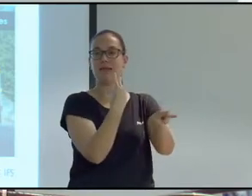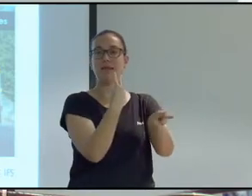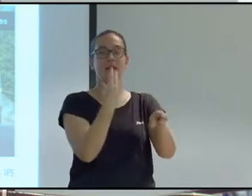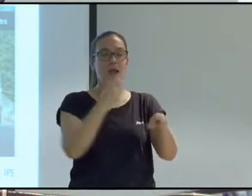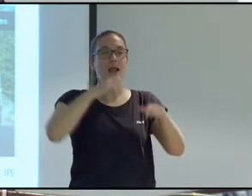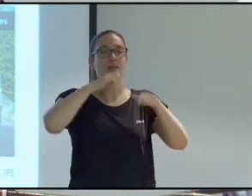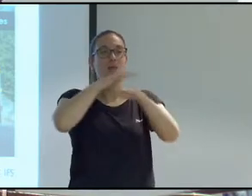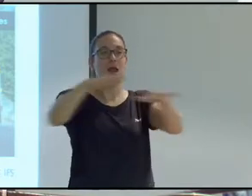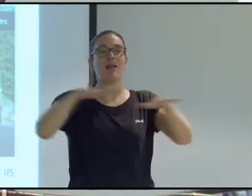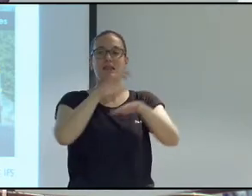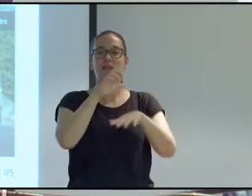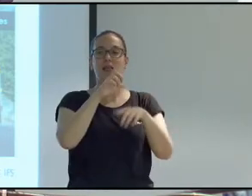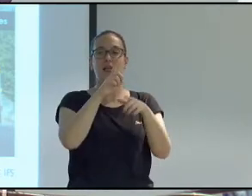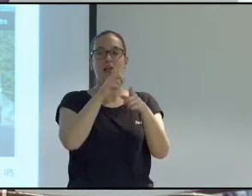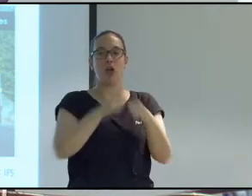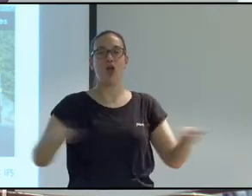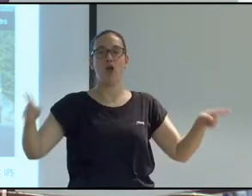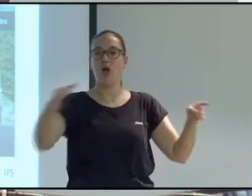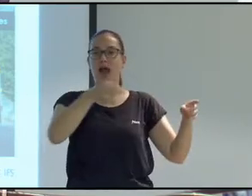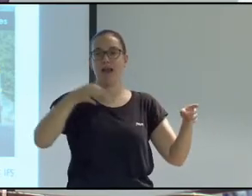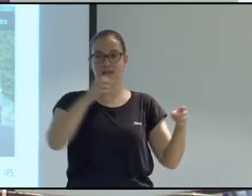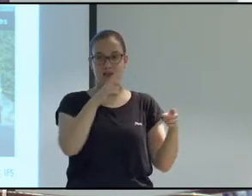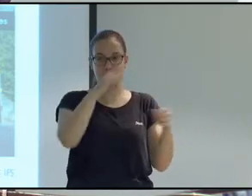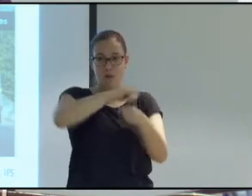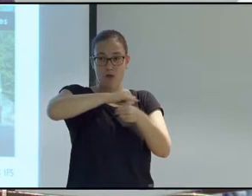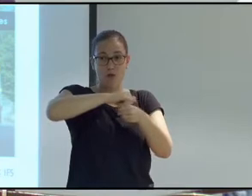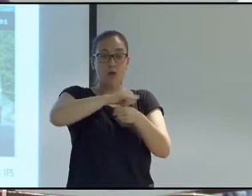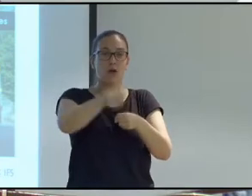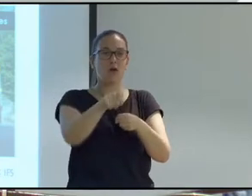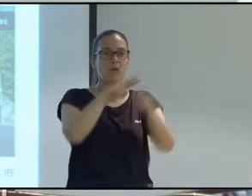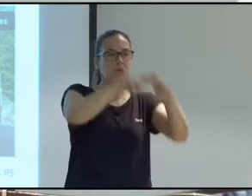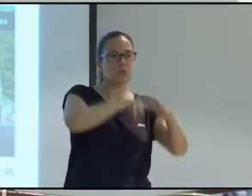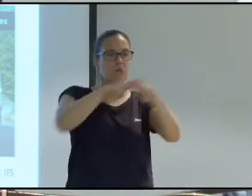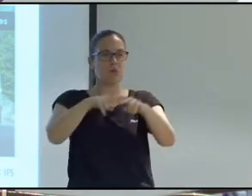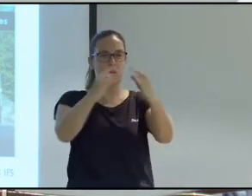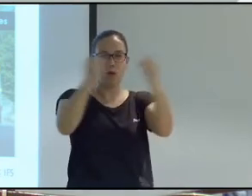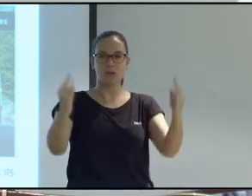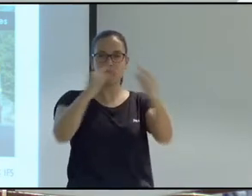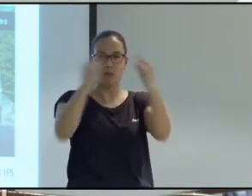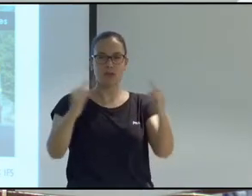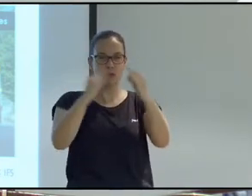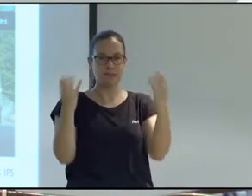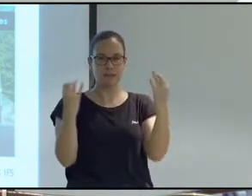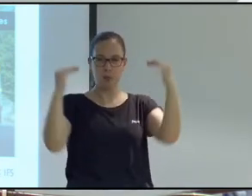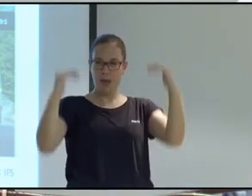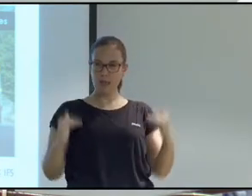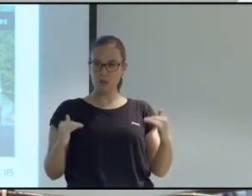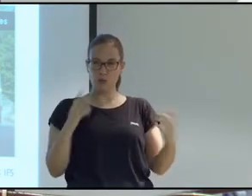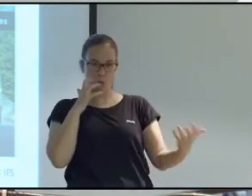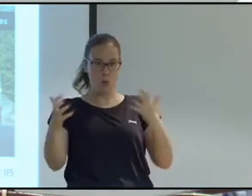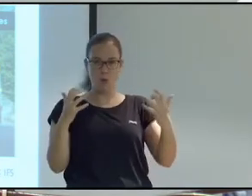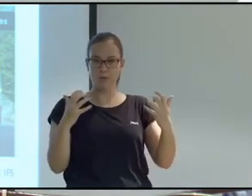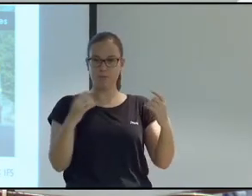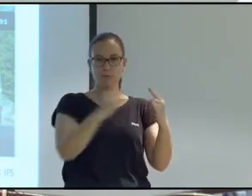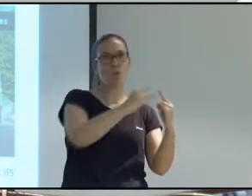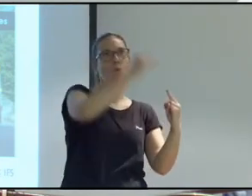from Long Island to the beaches. And so he realized the first thing that struck me when I looked at these bridges is how